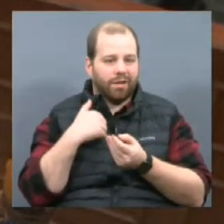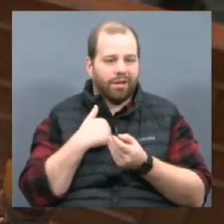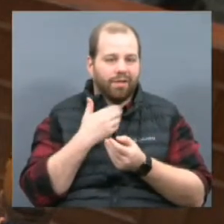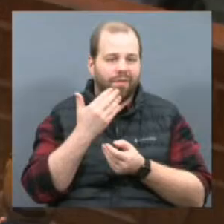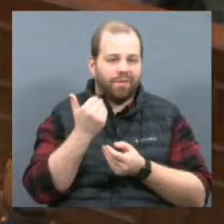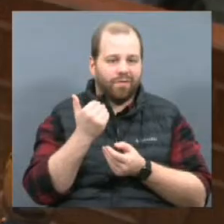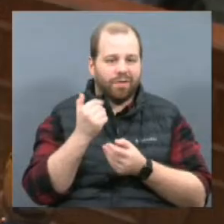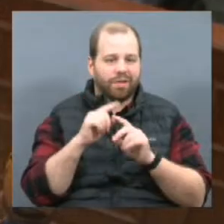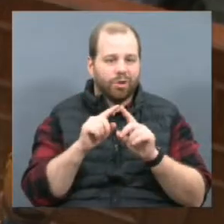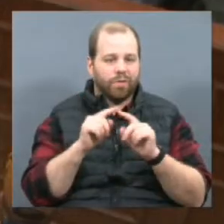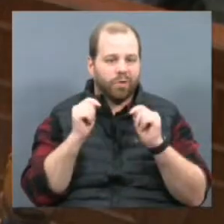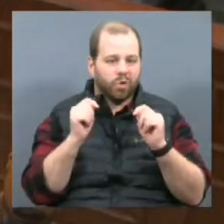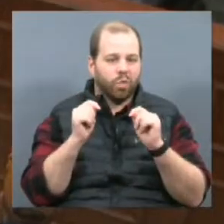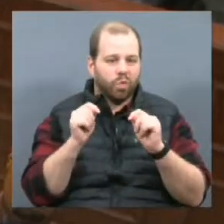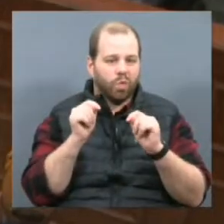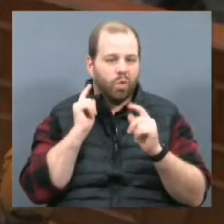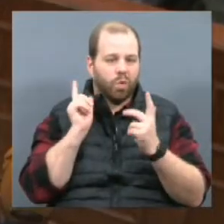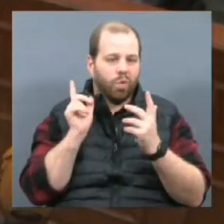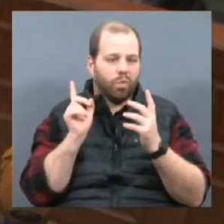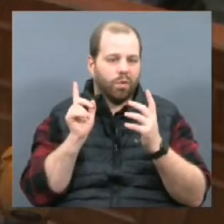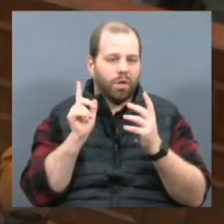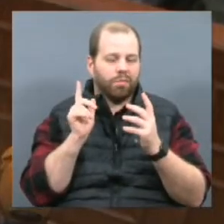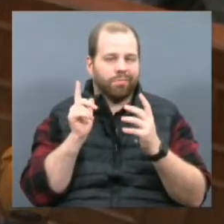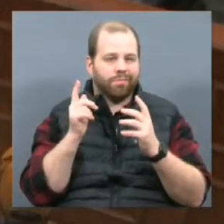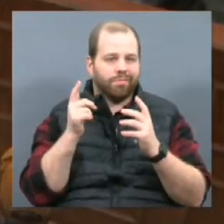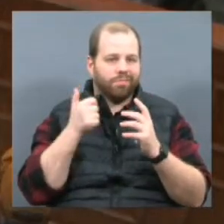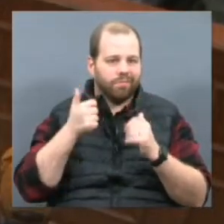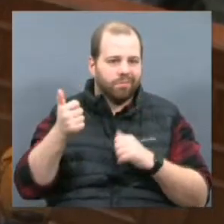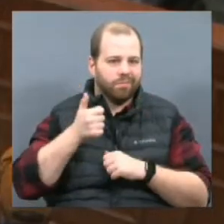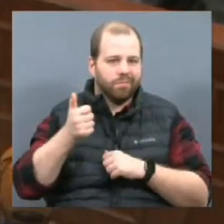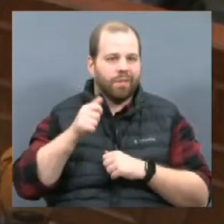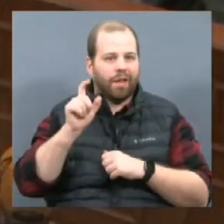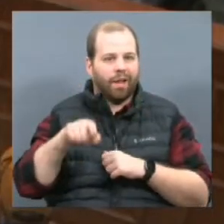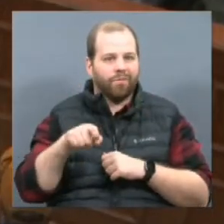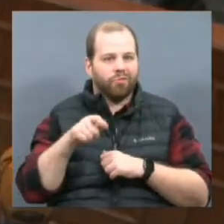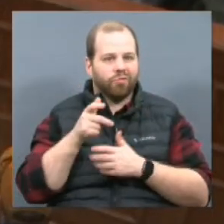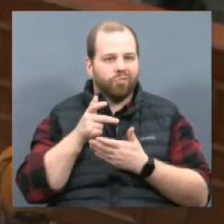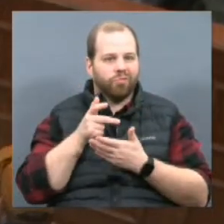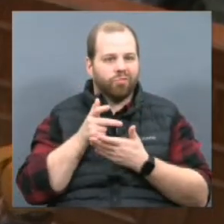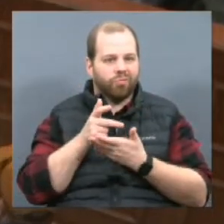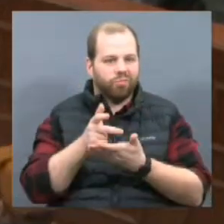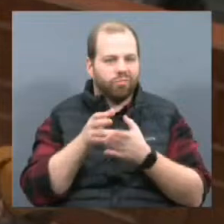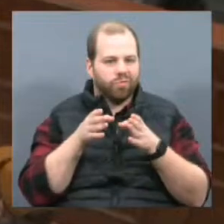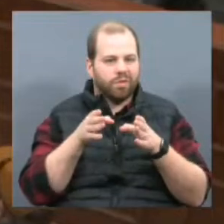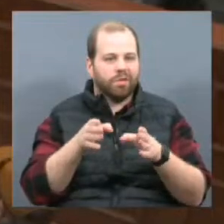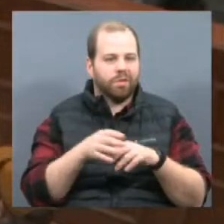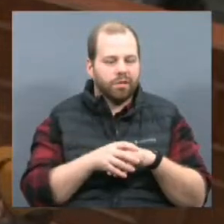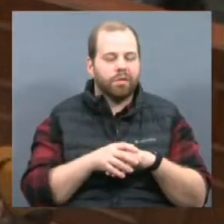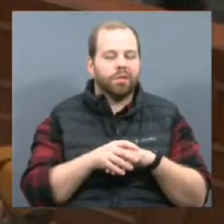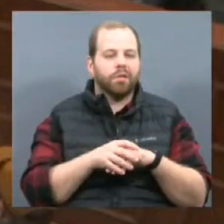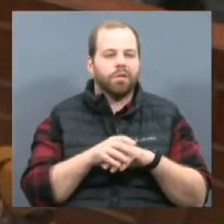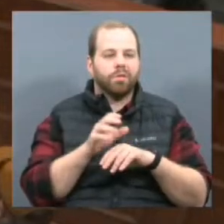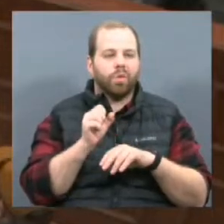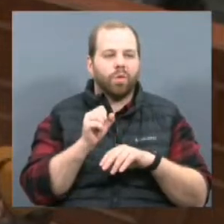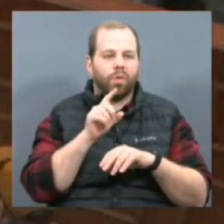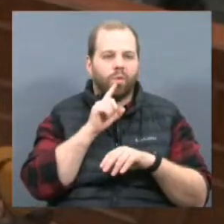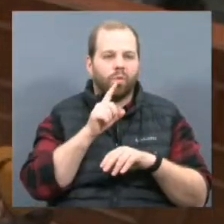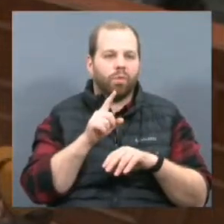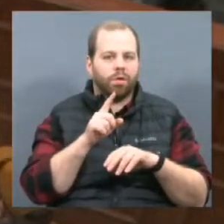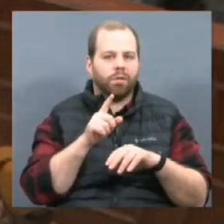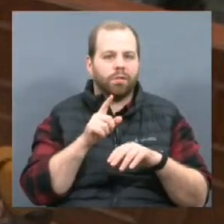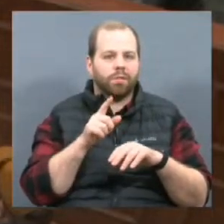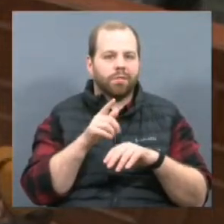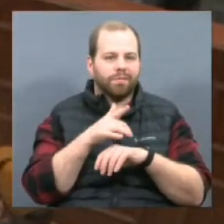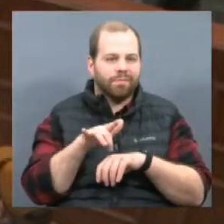15 tutors that come in and out, that there's nowhere for them to park when they come, so they have to park on the street. So this would definitely give more space for the